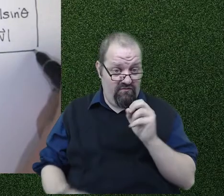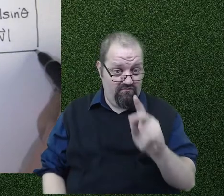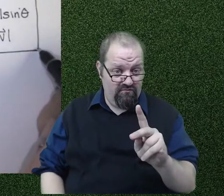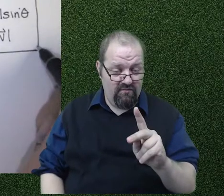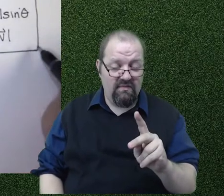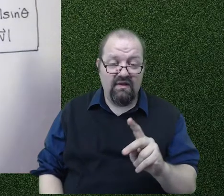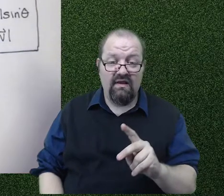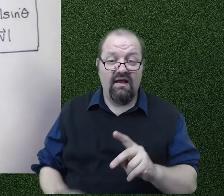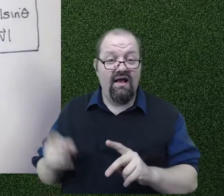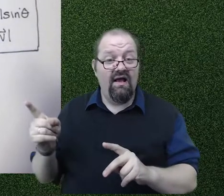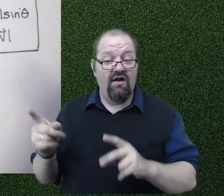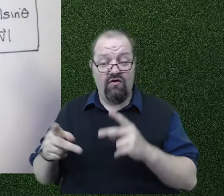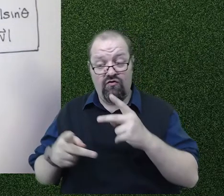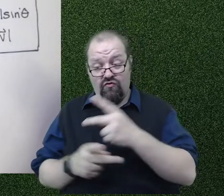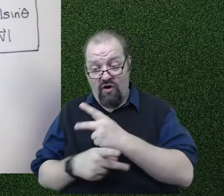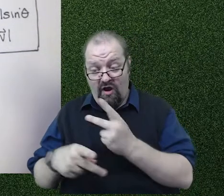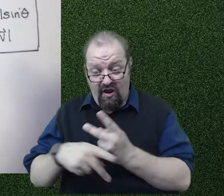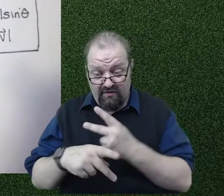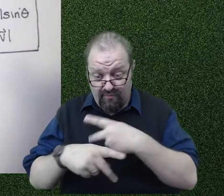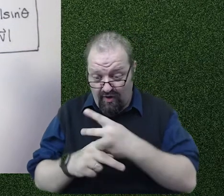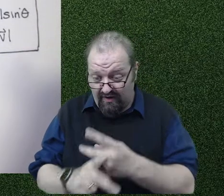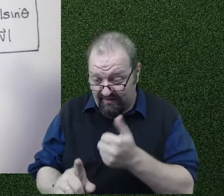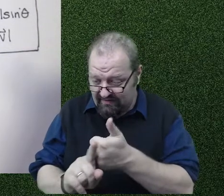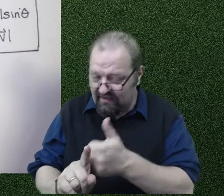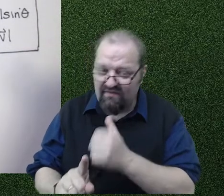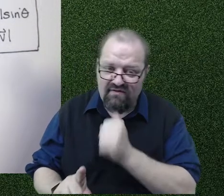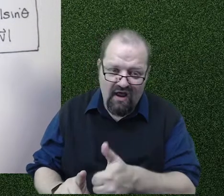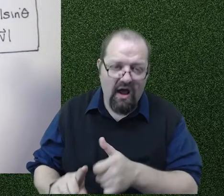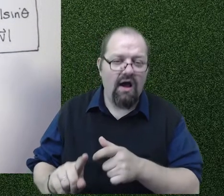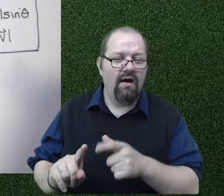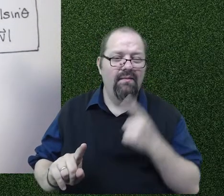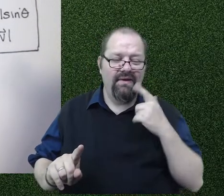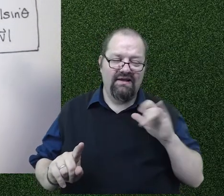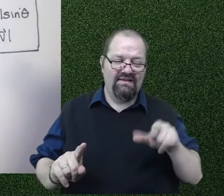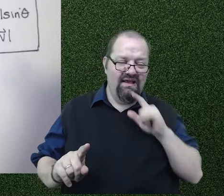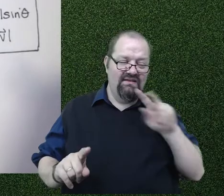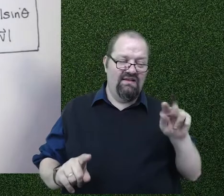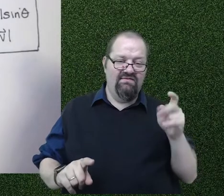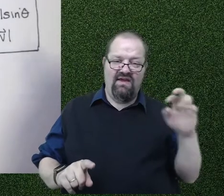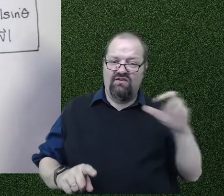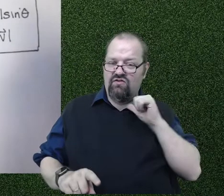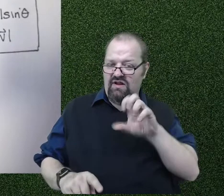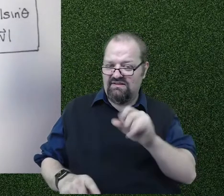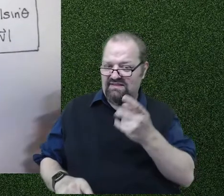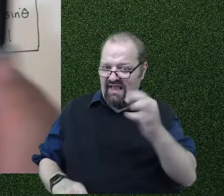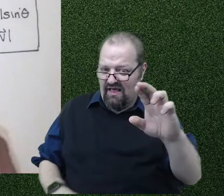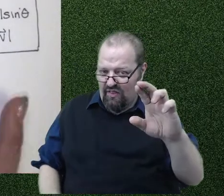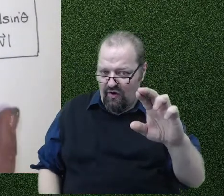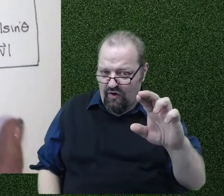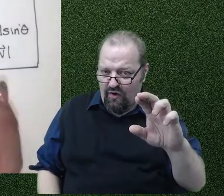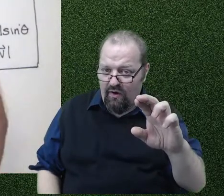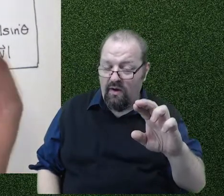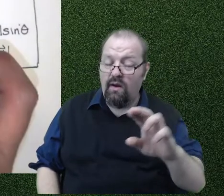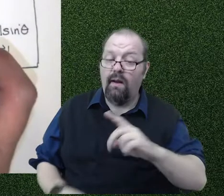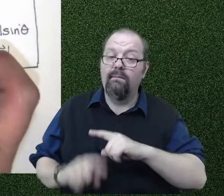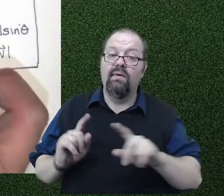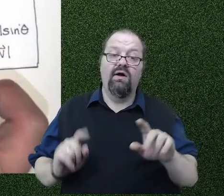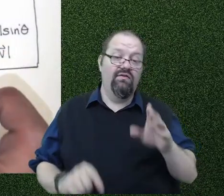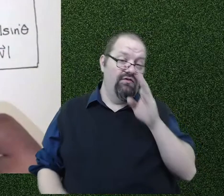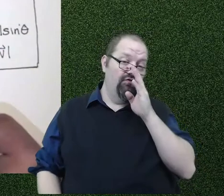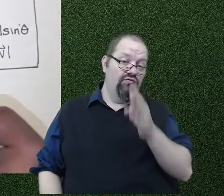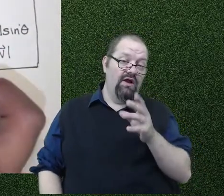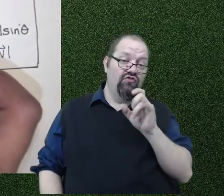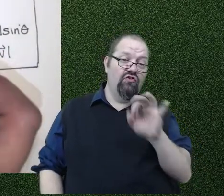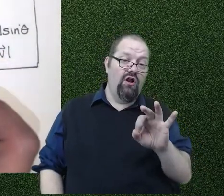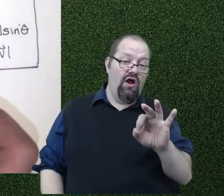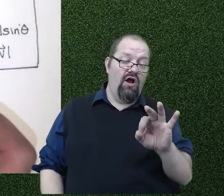This is not the cross product itself, because the cross product is a vector, it's not a scalar. The direction of the